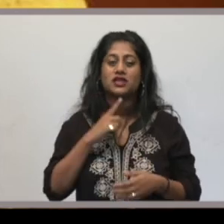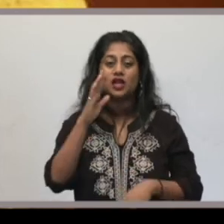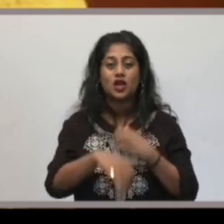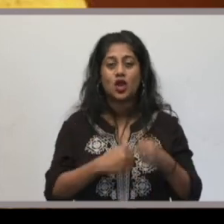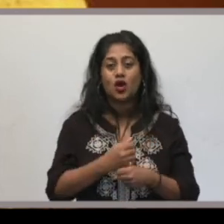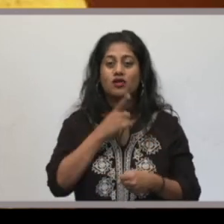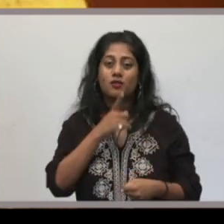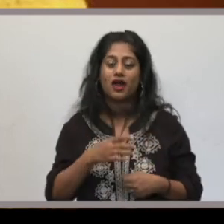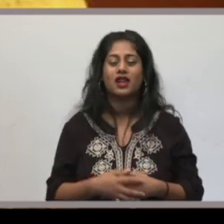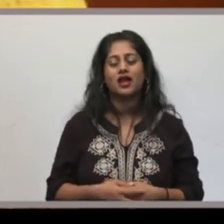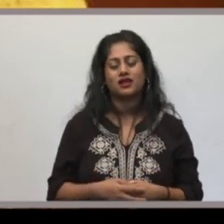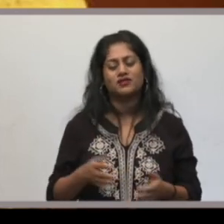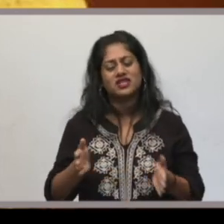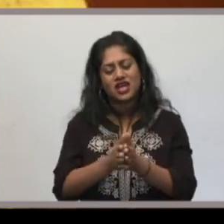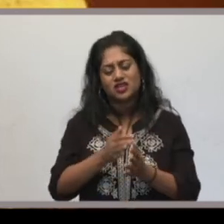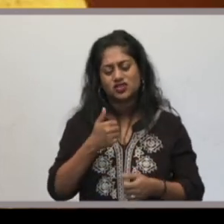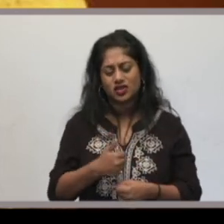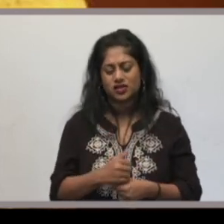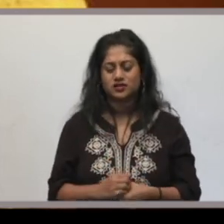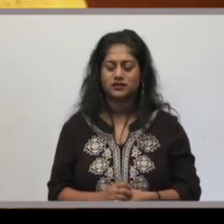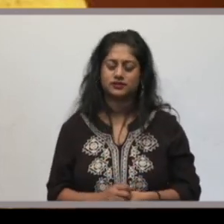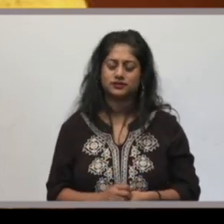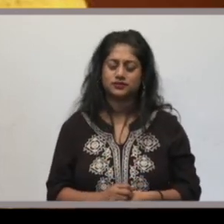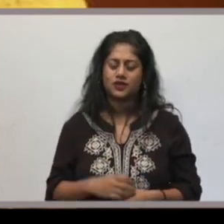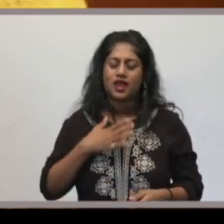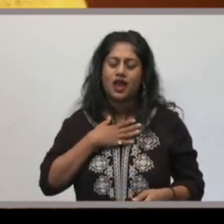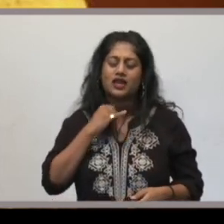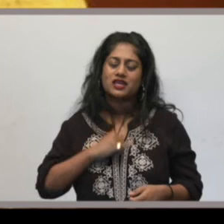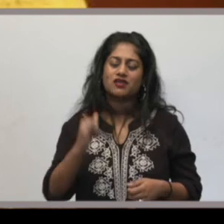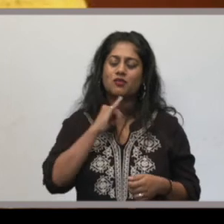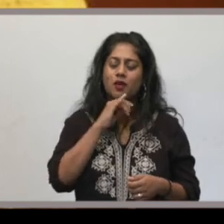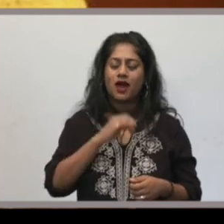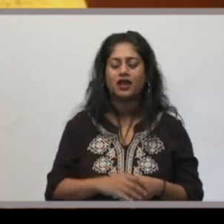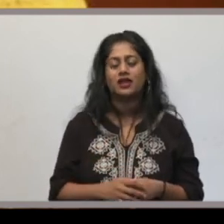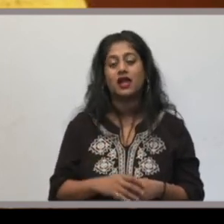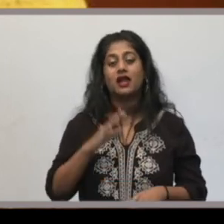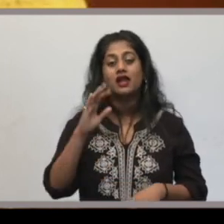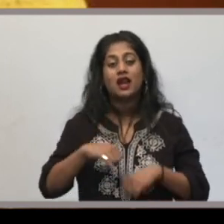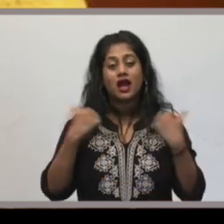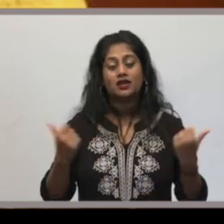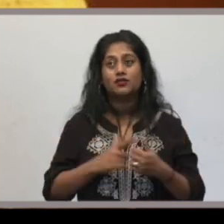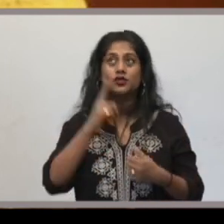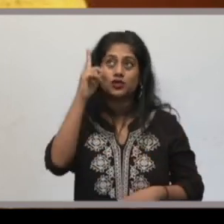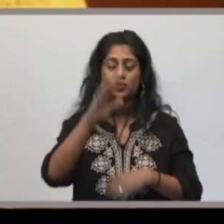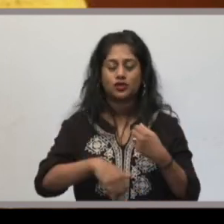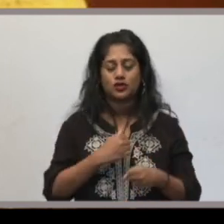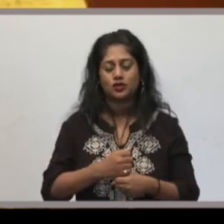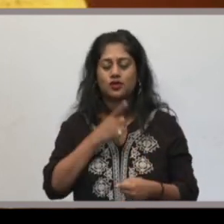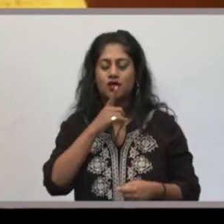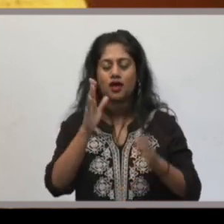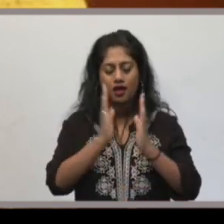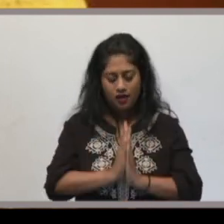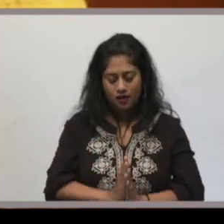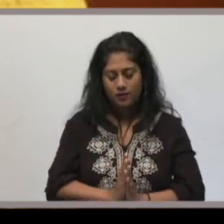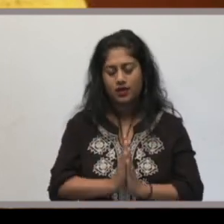life. Take charge. I give my life to you. In Jesus'